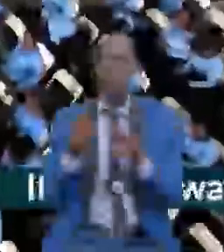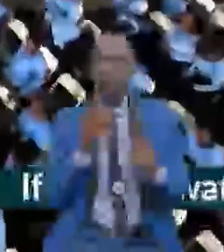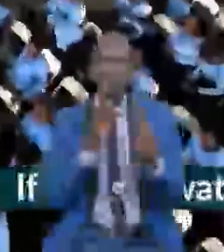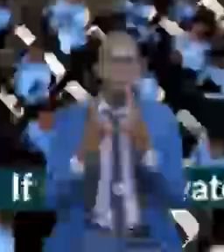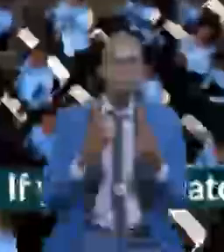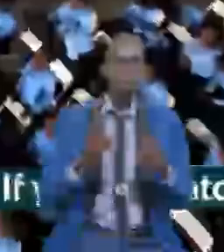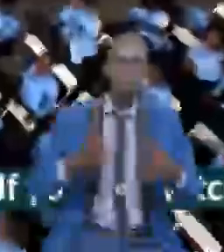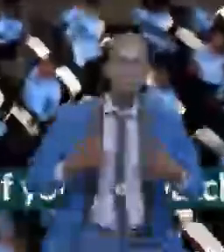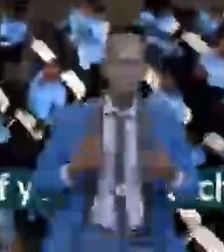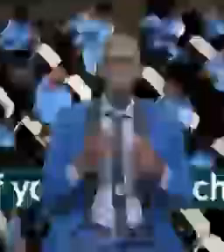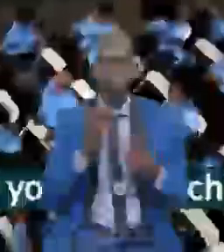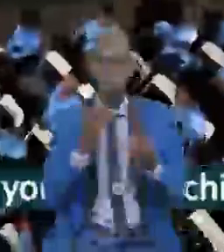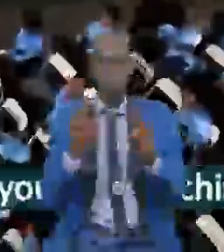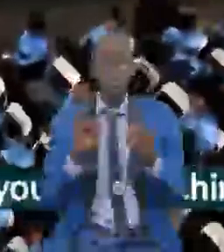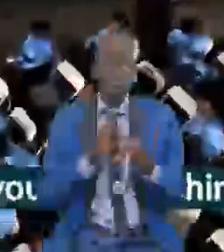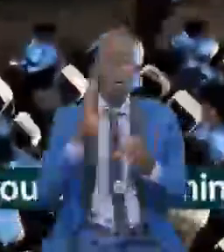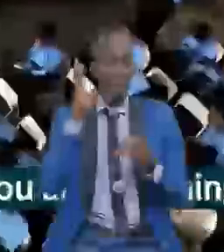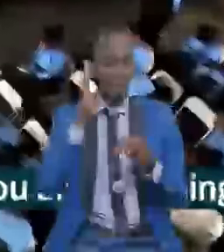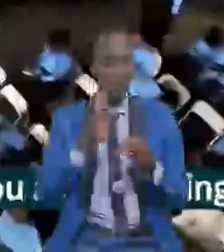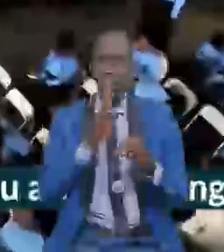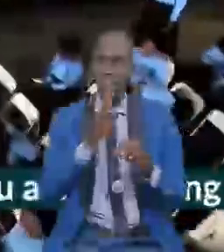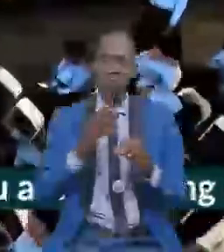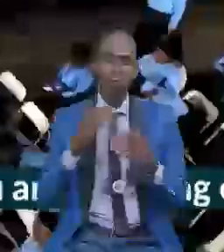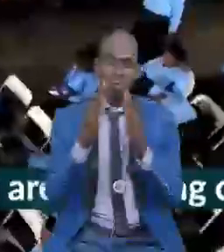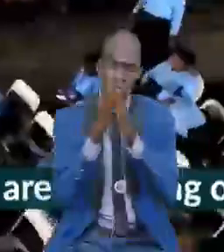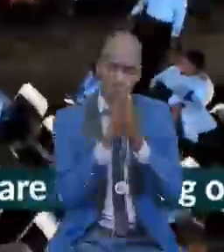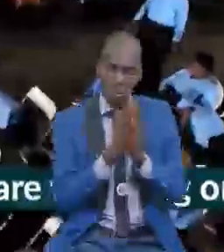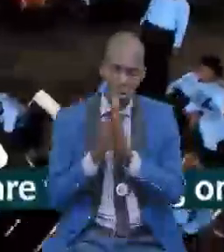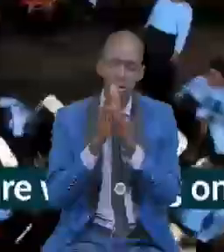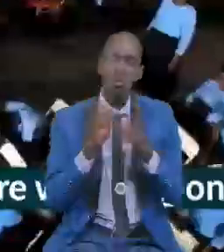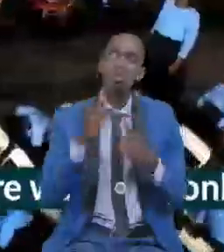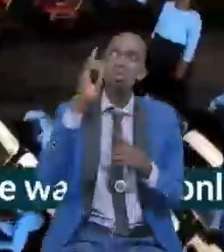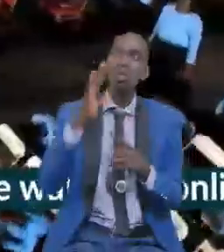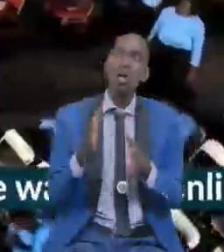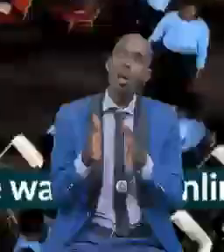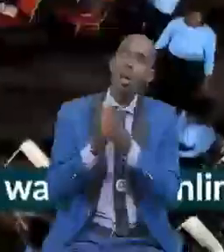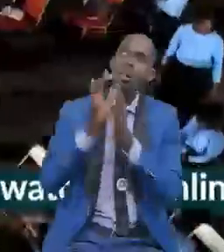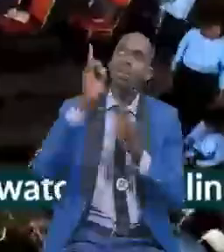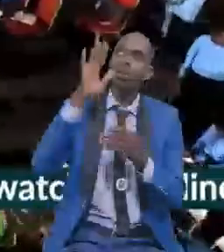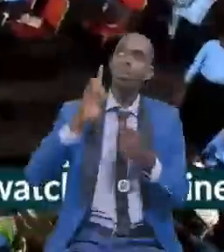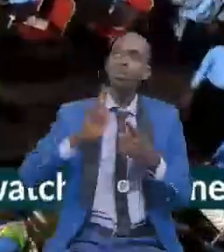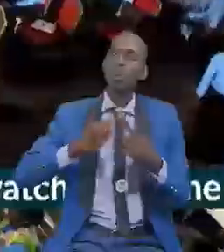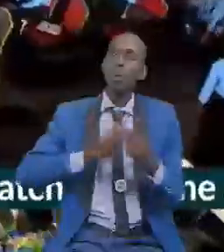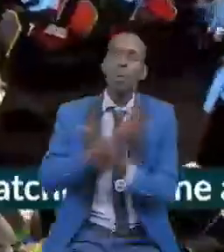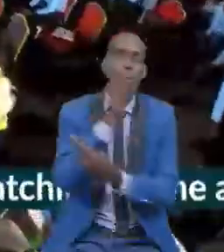and asking the Lord God to perfect all things concerning me tonight.